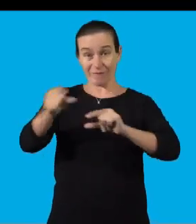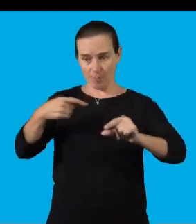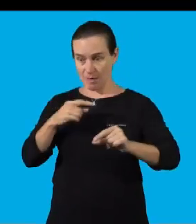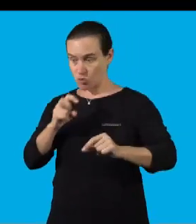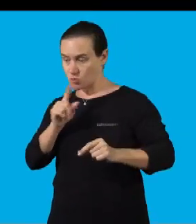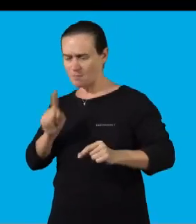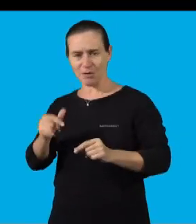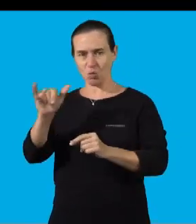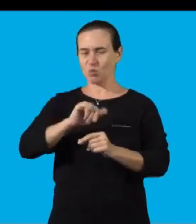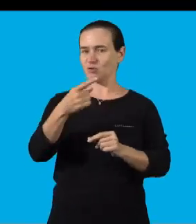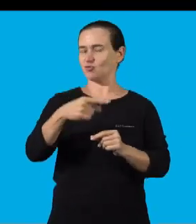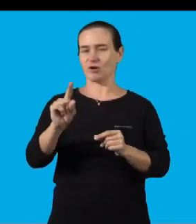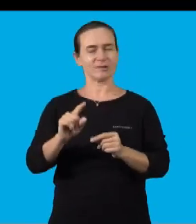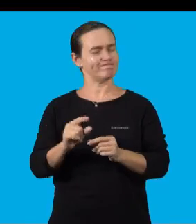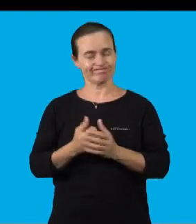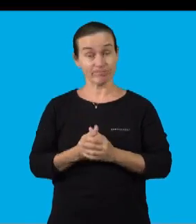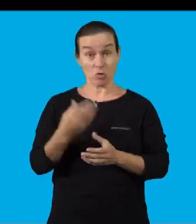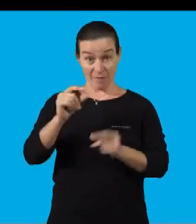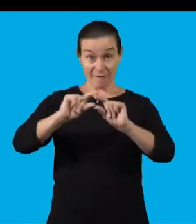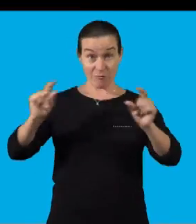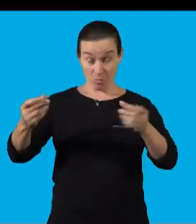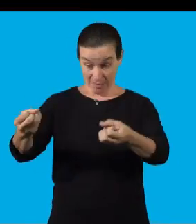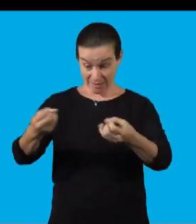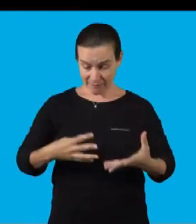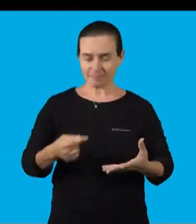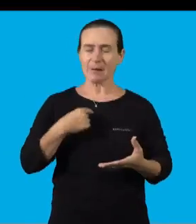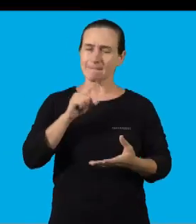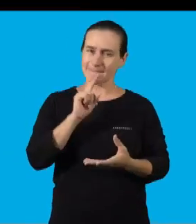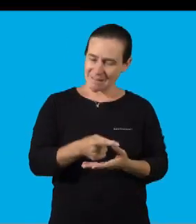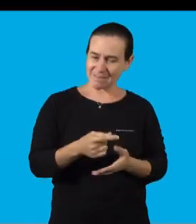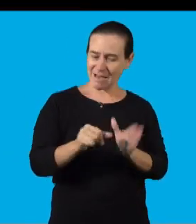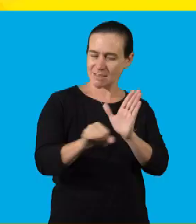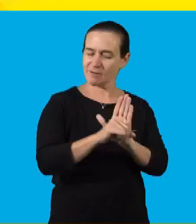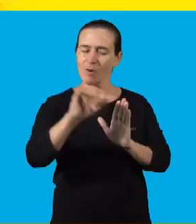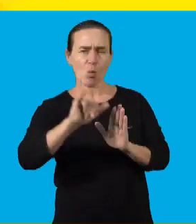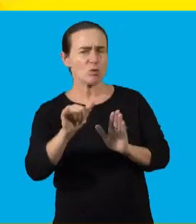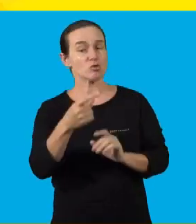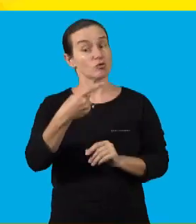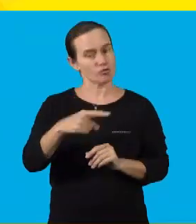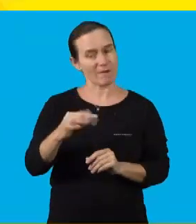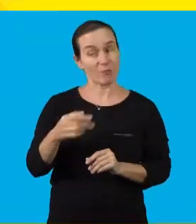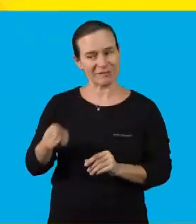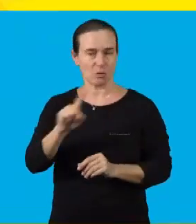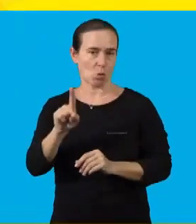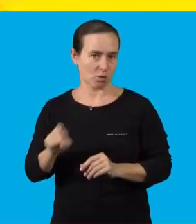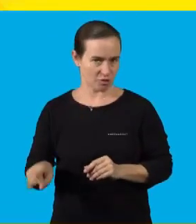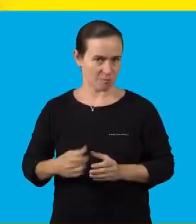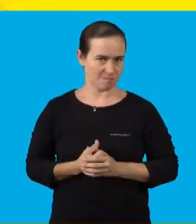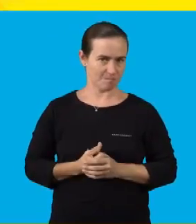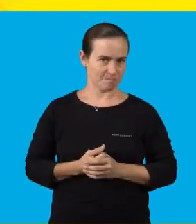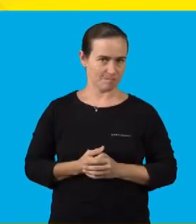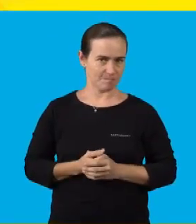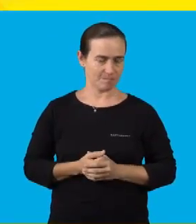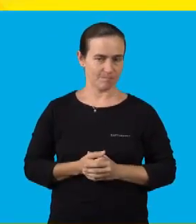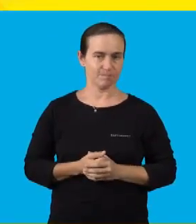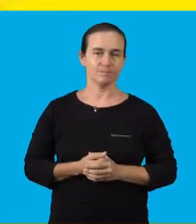correct formulas to use. So be careful that even though the formulas are provided for you, you need to choose the correct